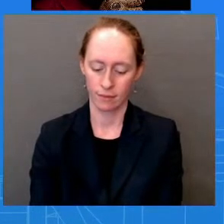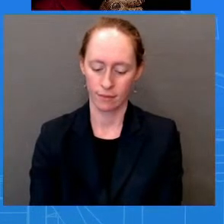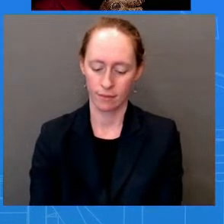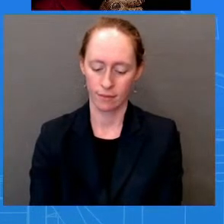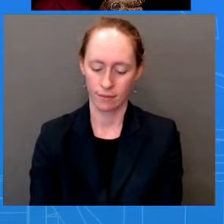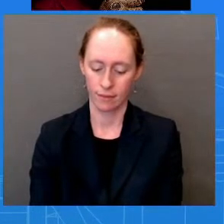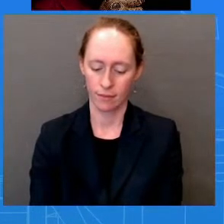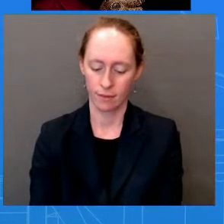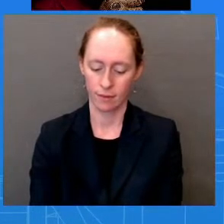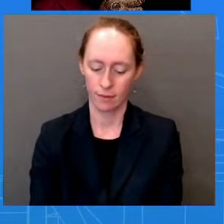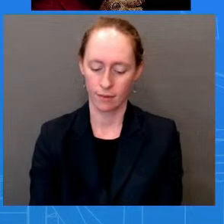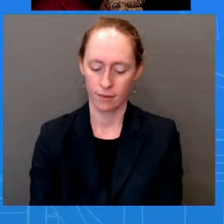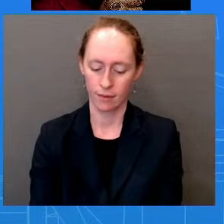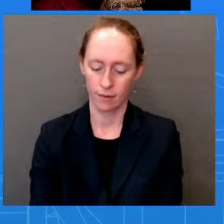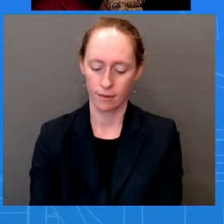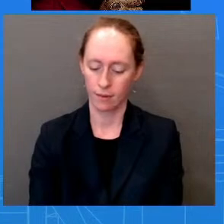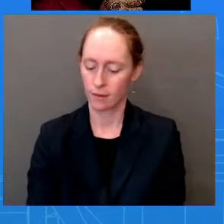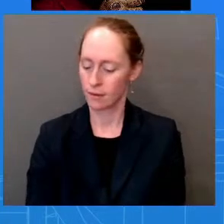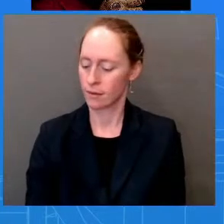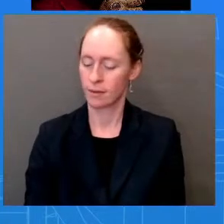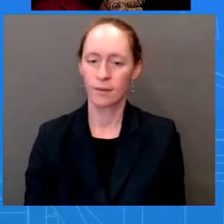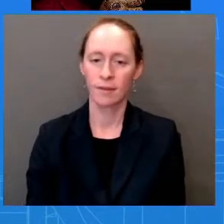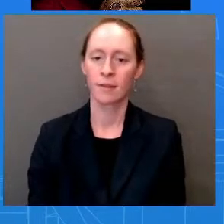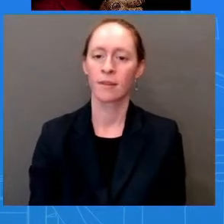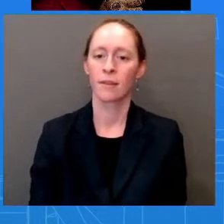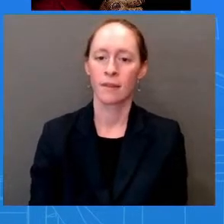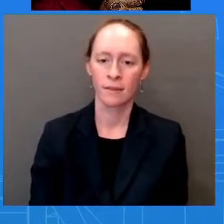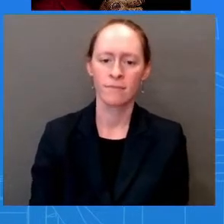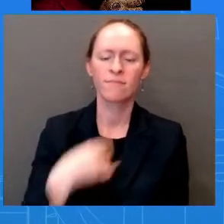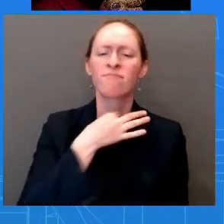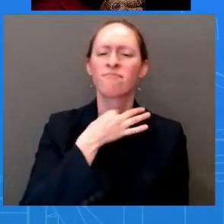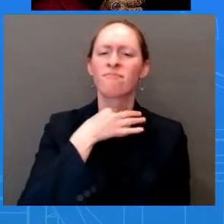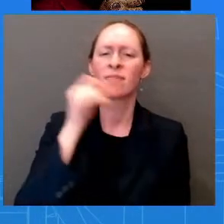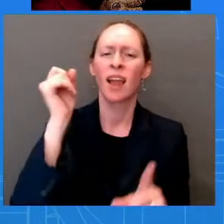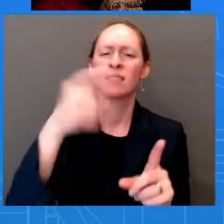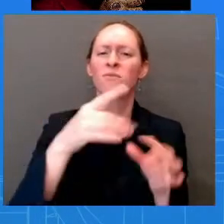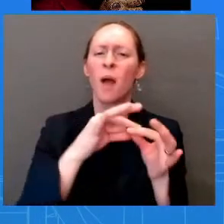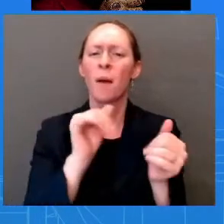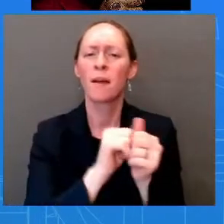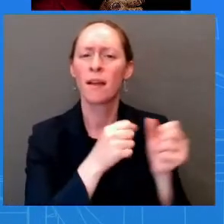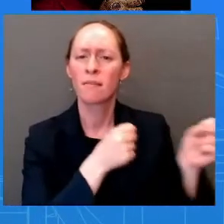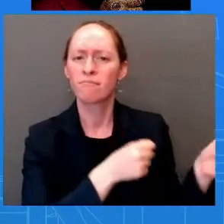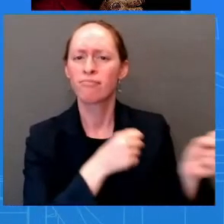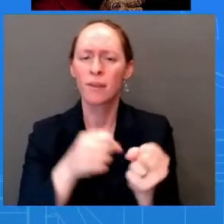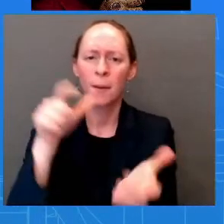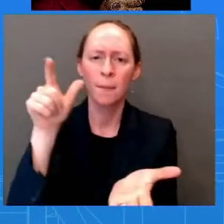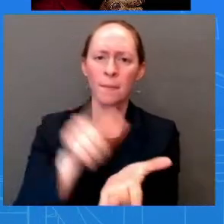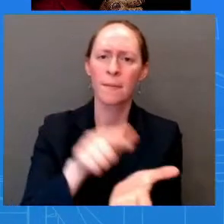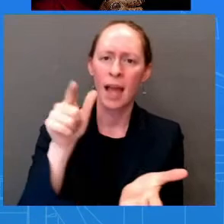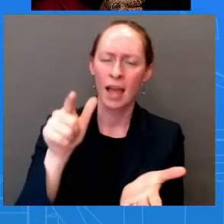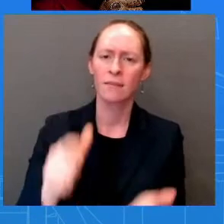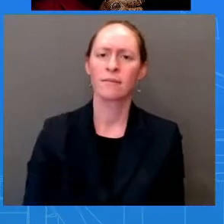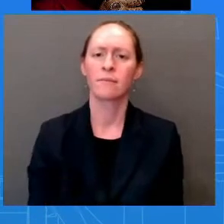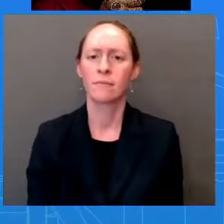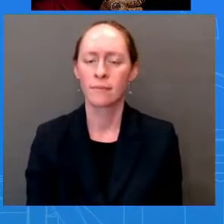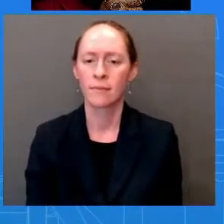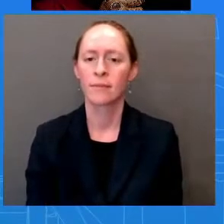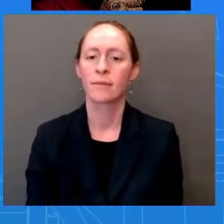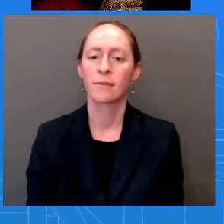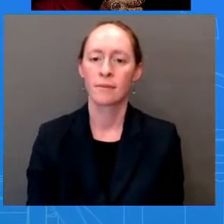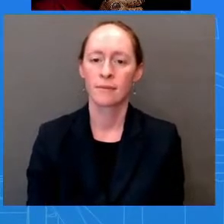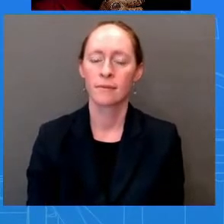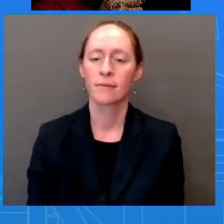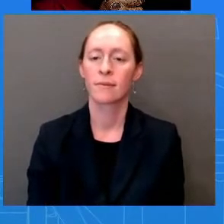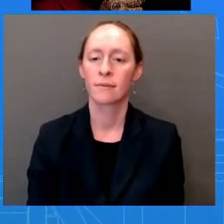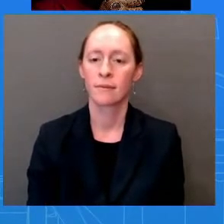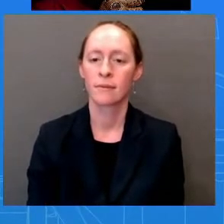weapons ban. This is probably the best time in terms of moving that type of legislation forward during the lame duck